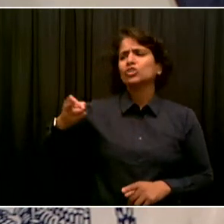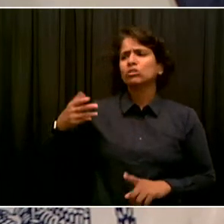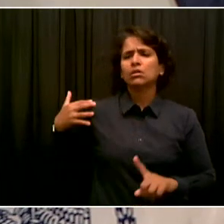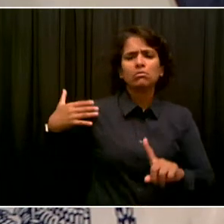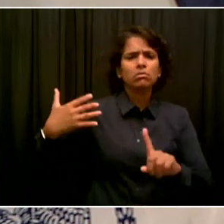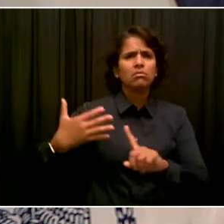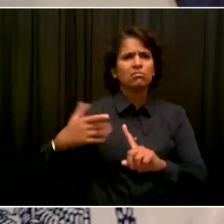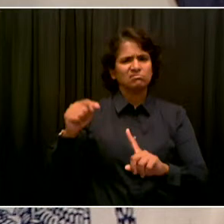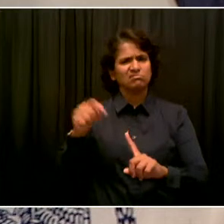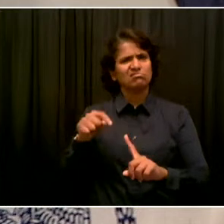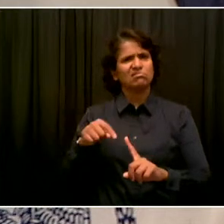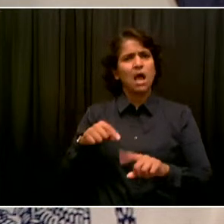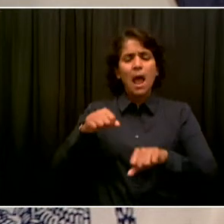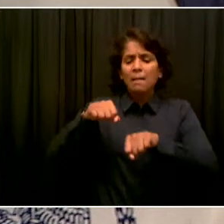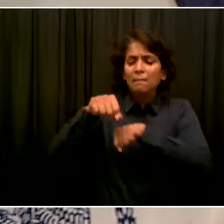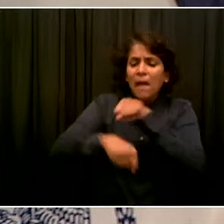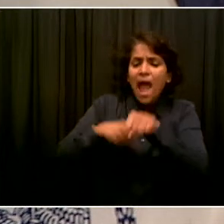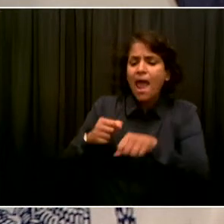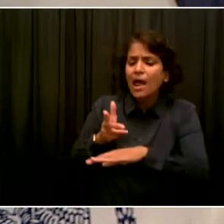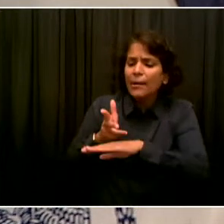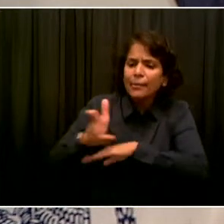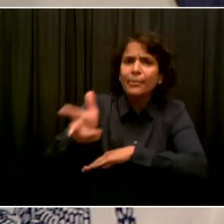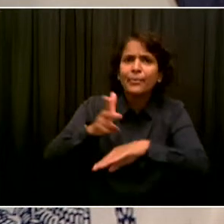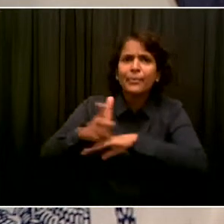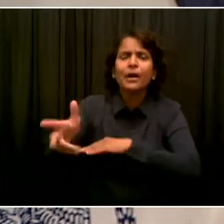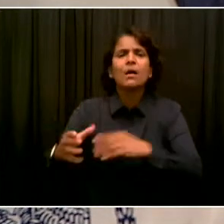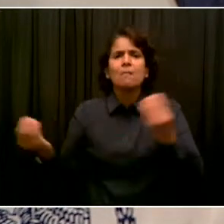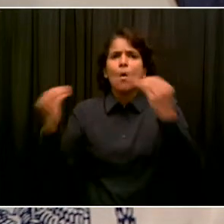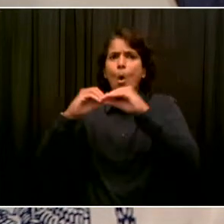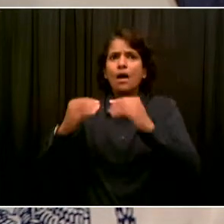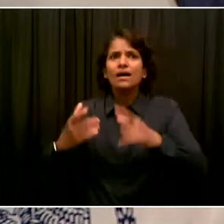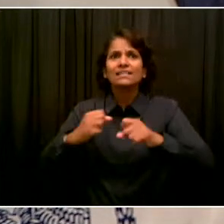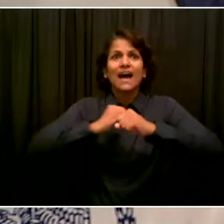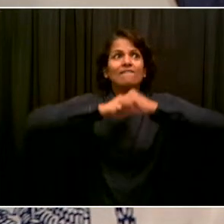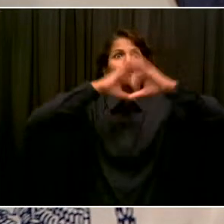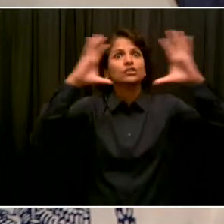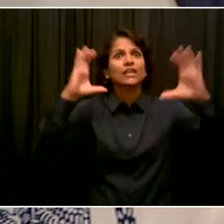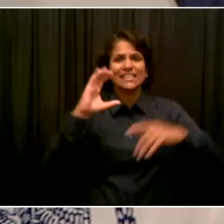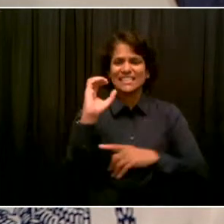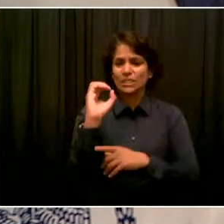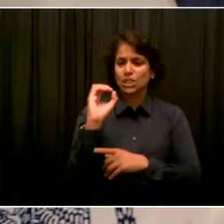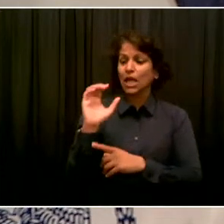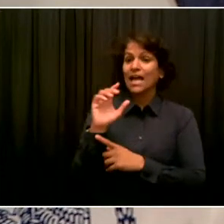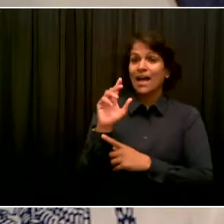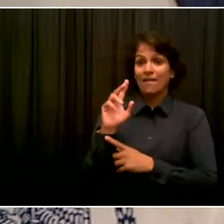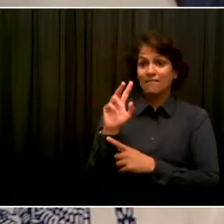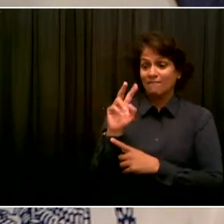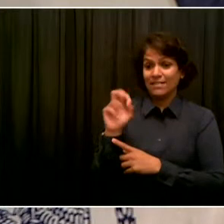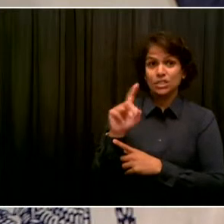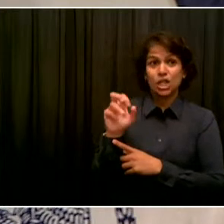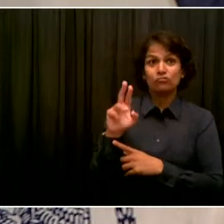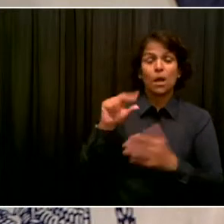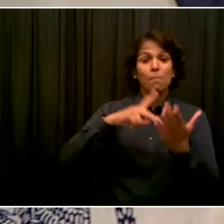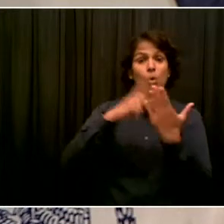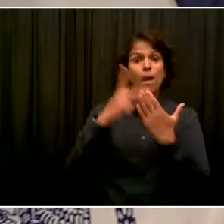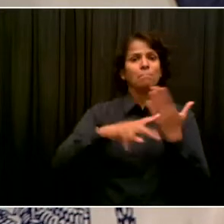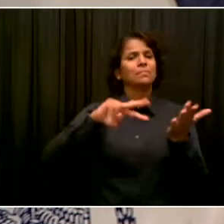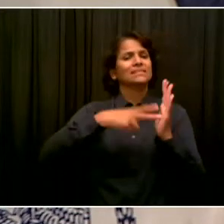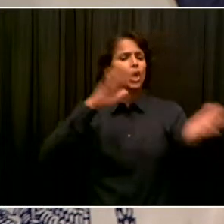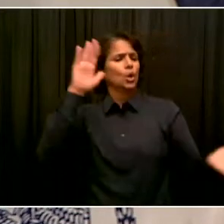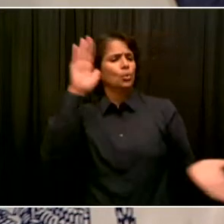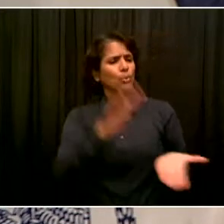up, and I know that's been kind of your point of emphasis as we talked about this over the last week. But we also seen